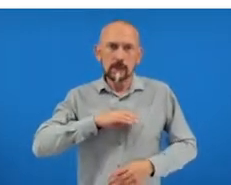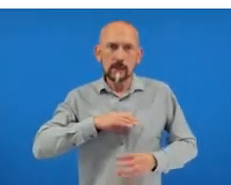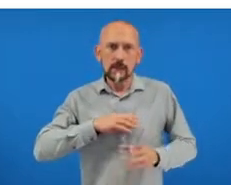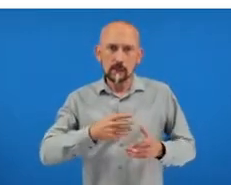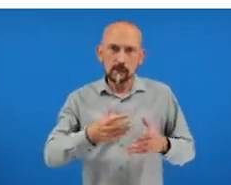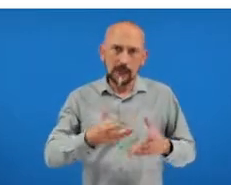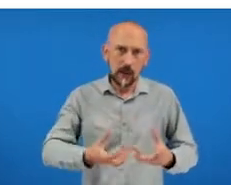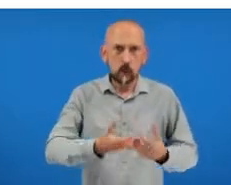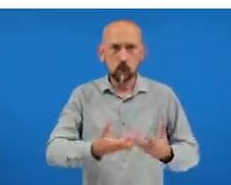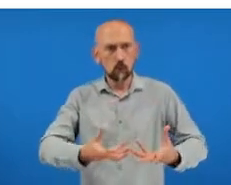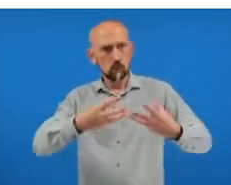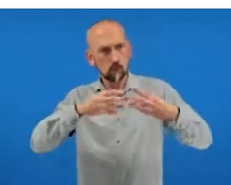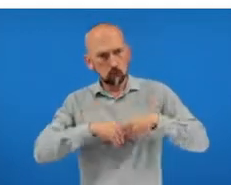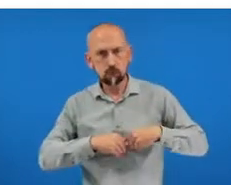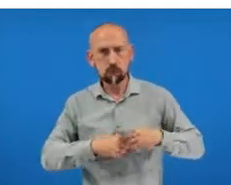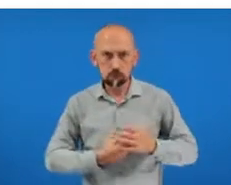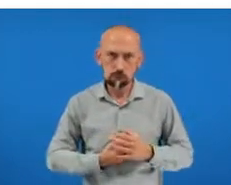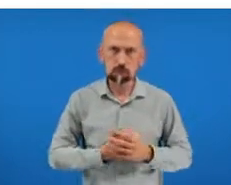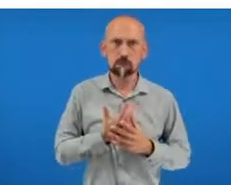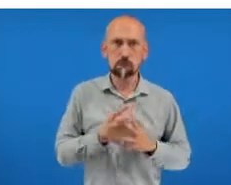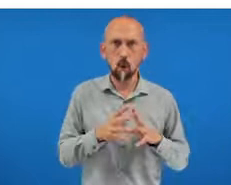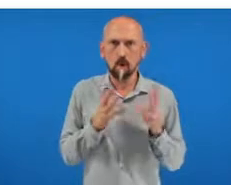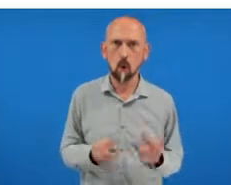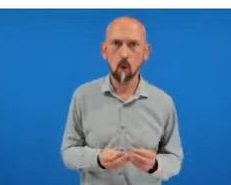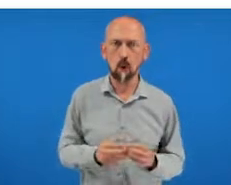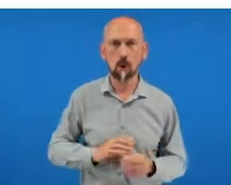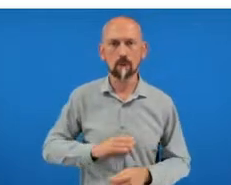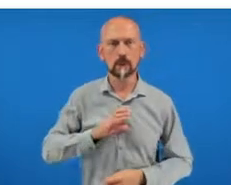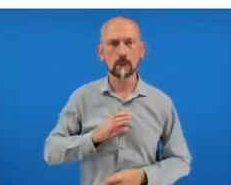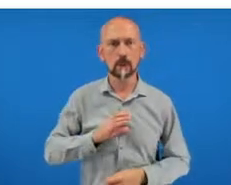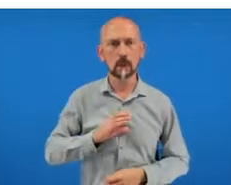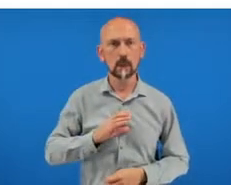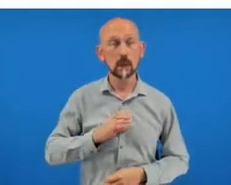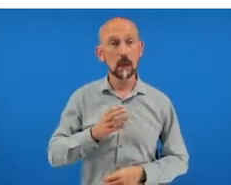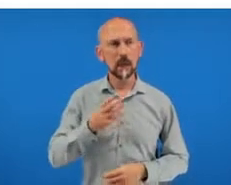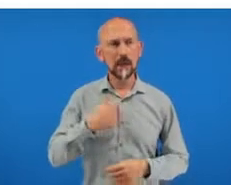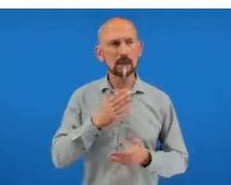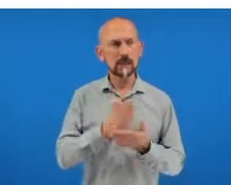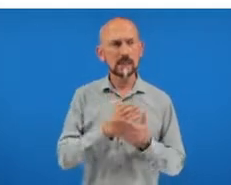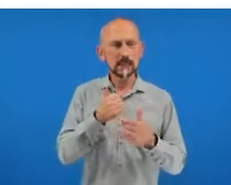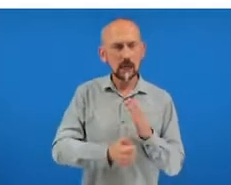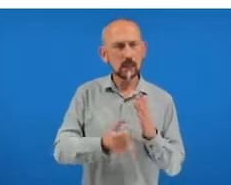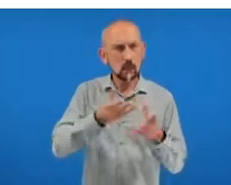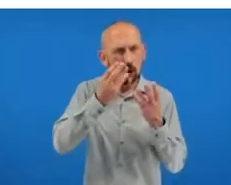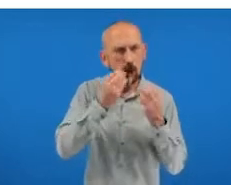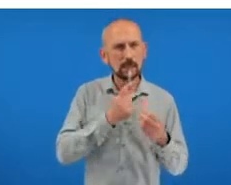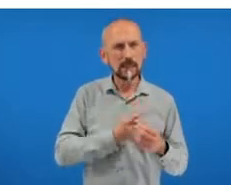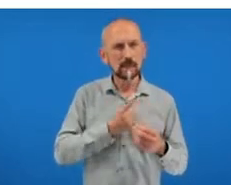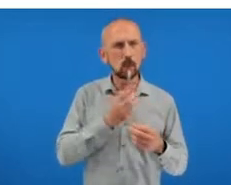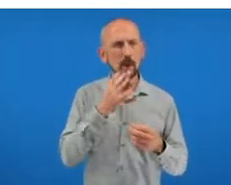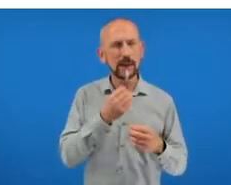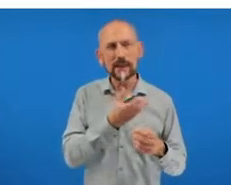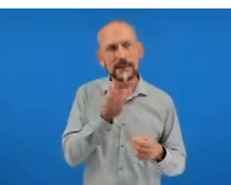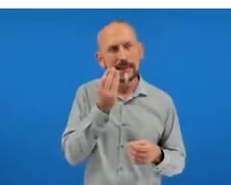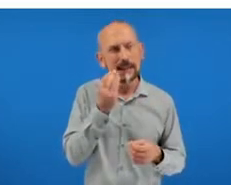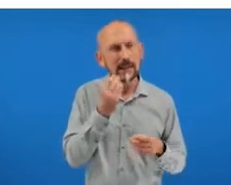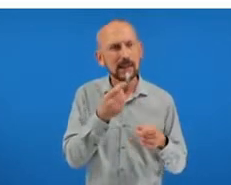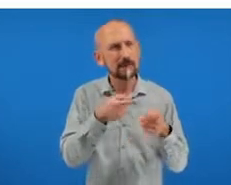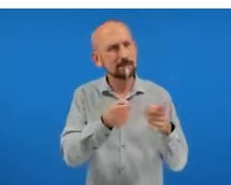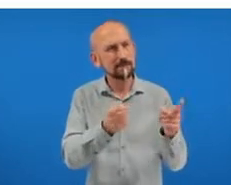I first started learning that about myself when I could hear, like within the office, people talking about their own clients